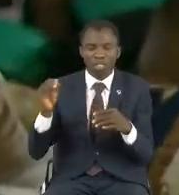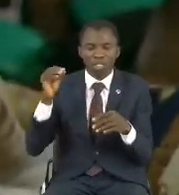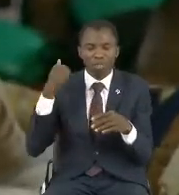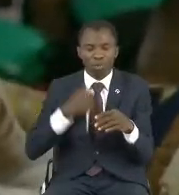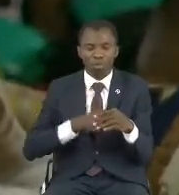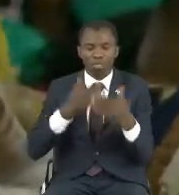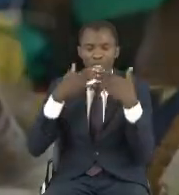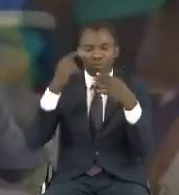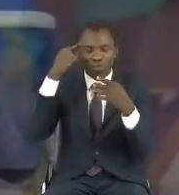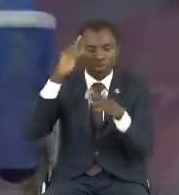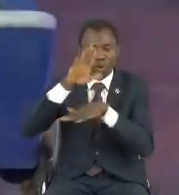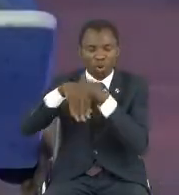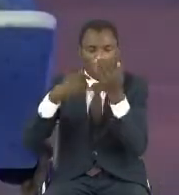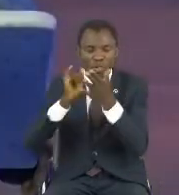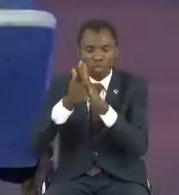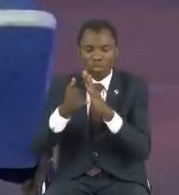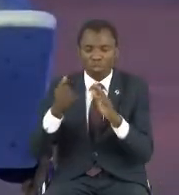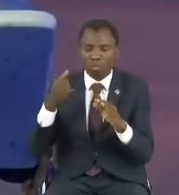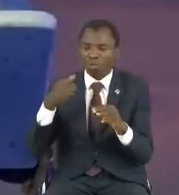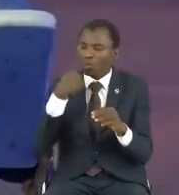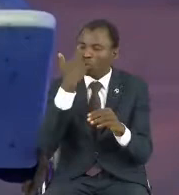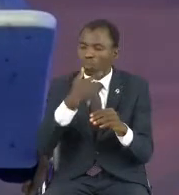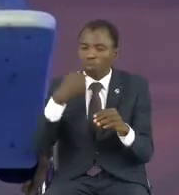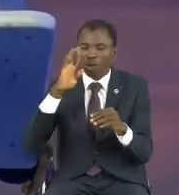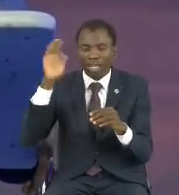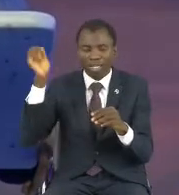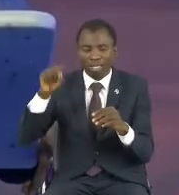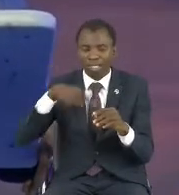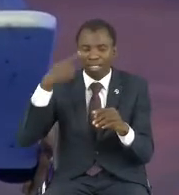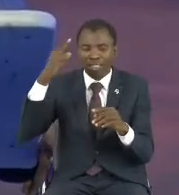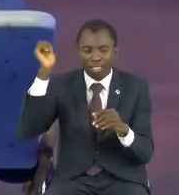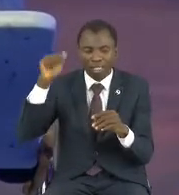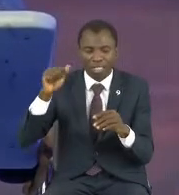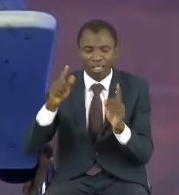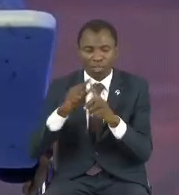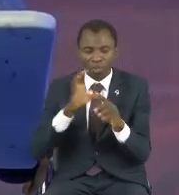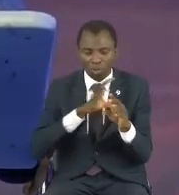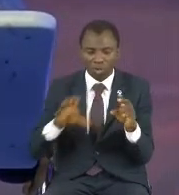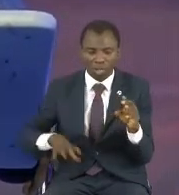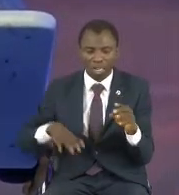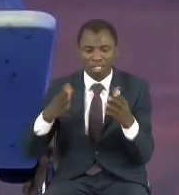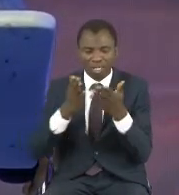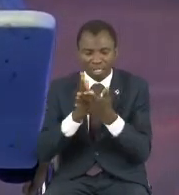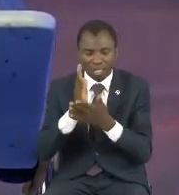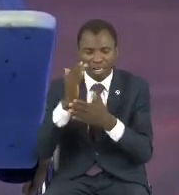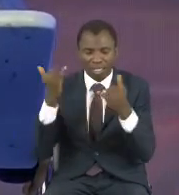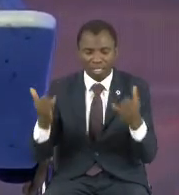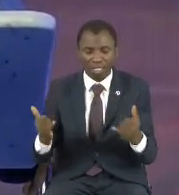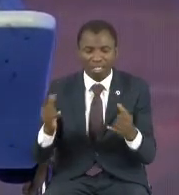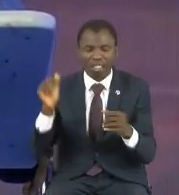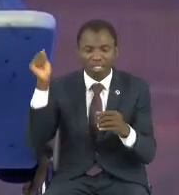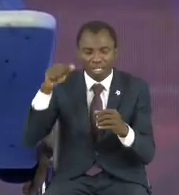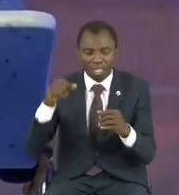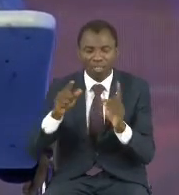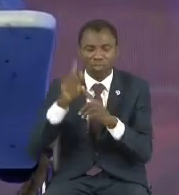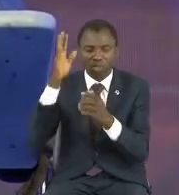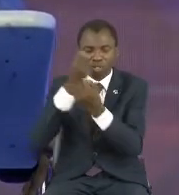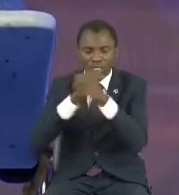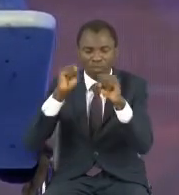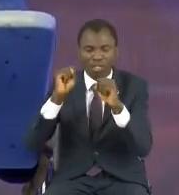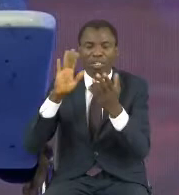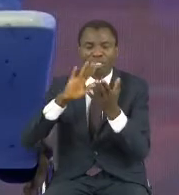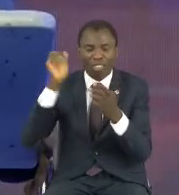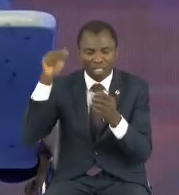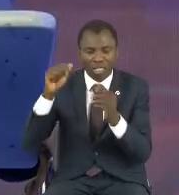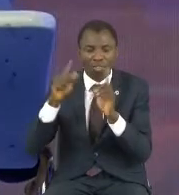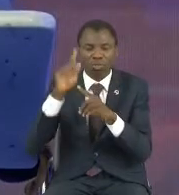those who are saying yes to Christ right now. Yes to your salvation. Yes to your forgiveness.